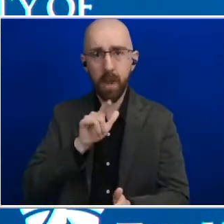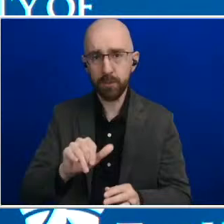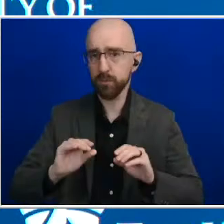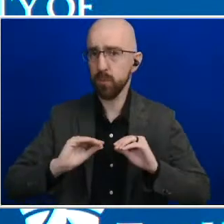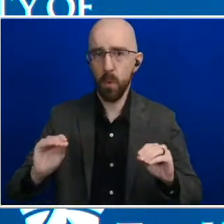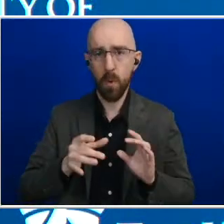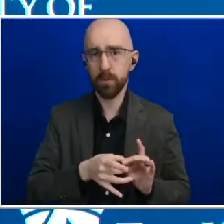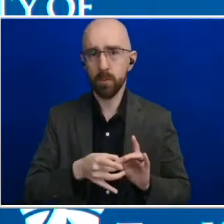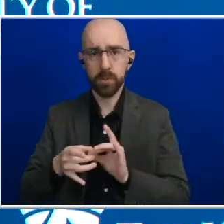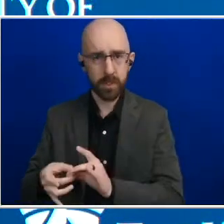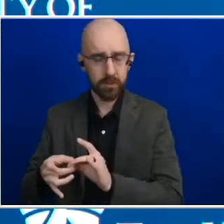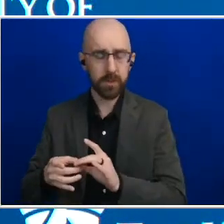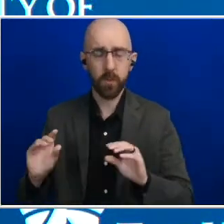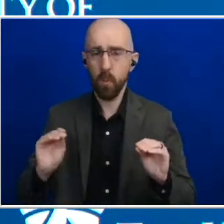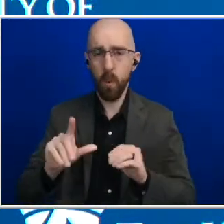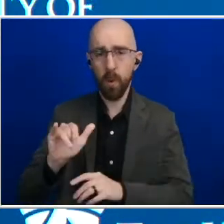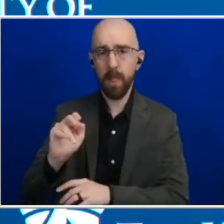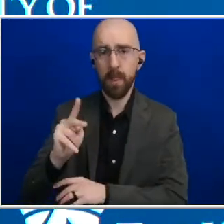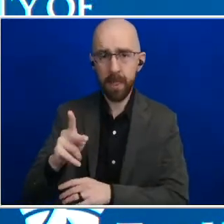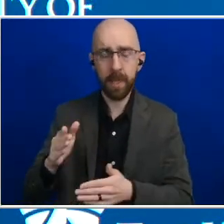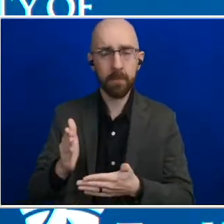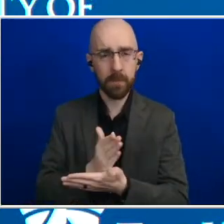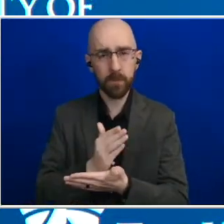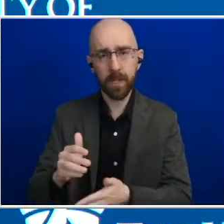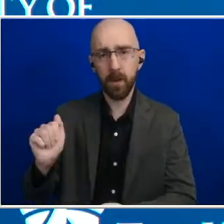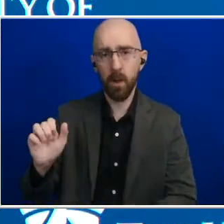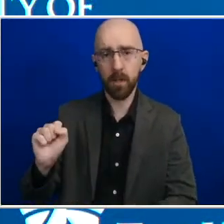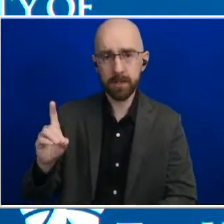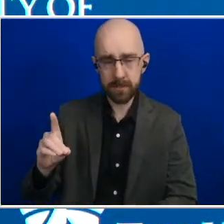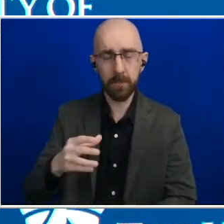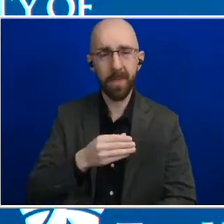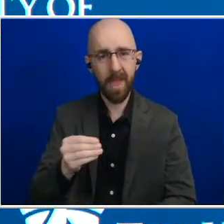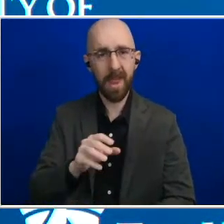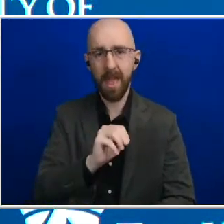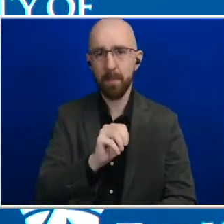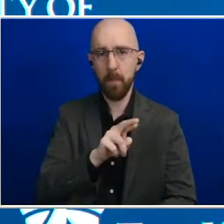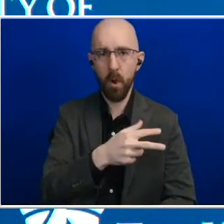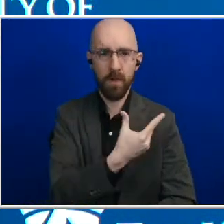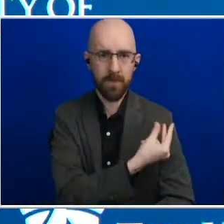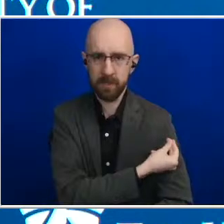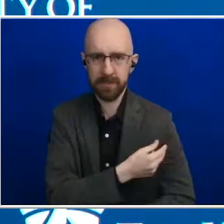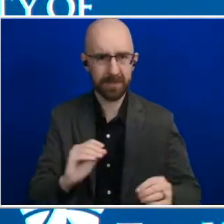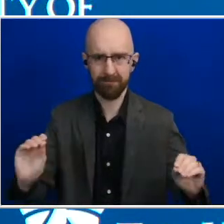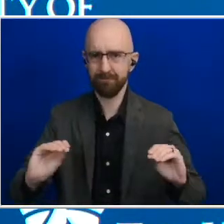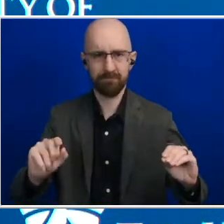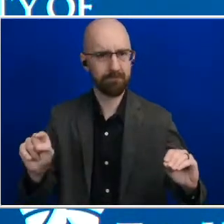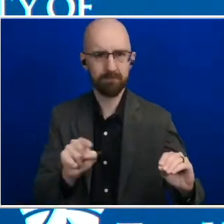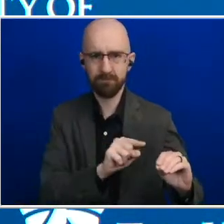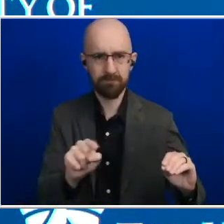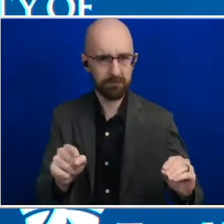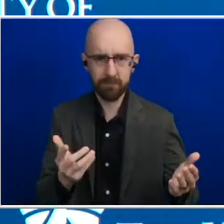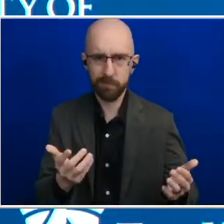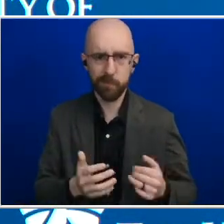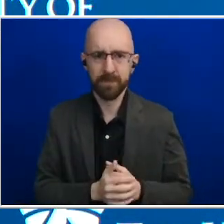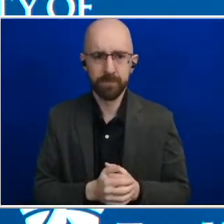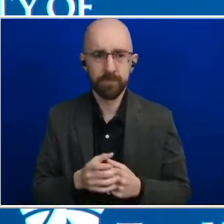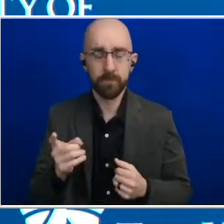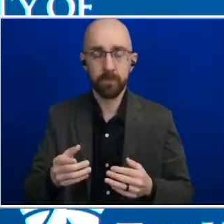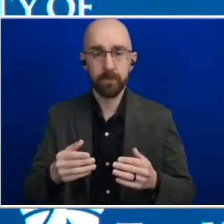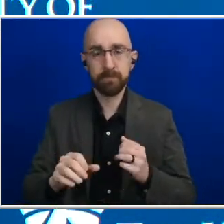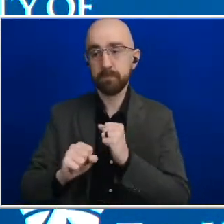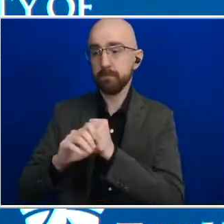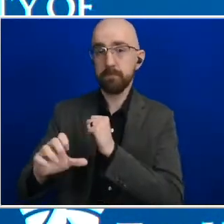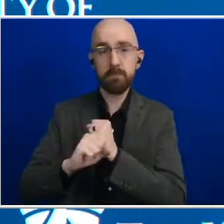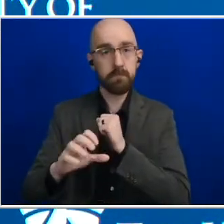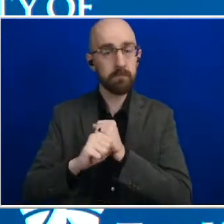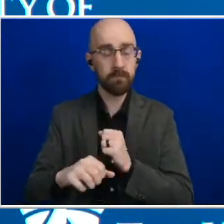no link between autism and the MMR vaccine. They have been publicized many times. They have been